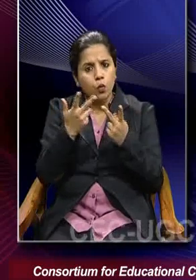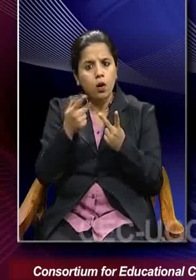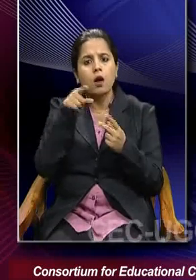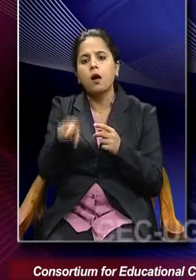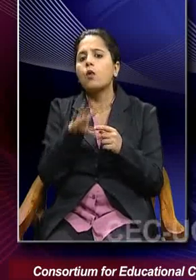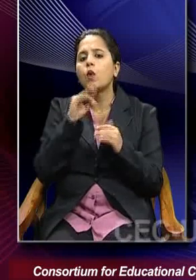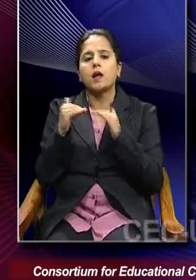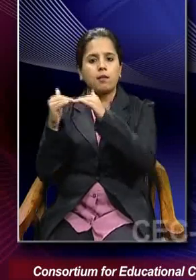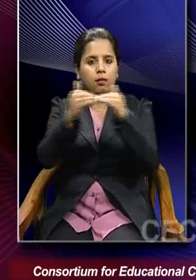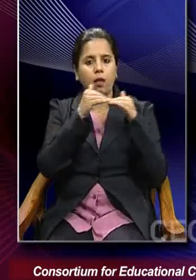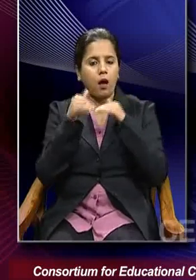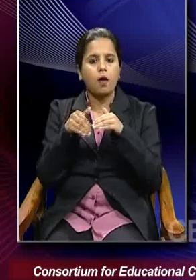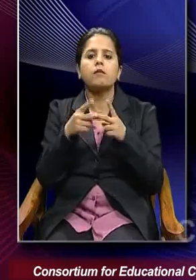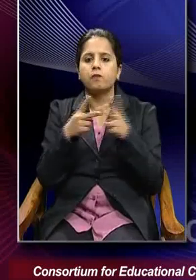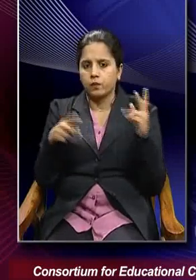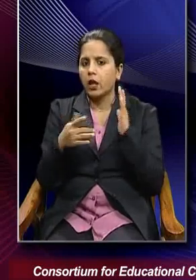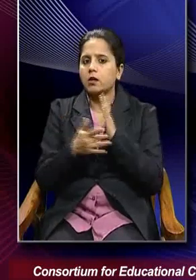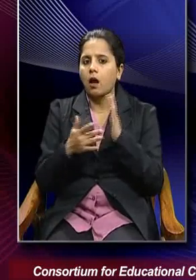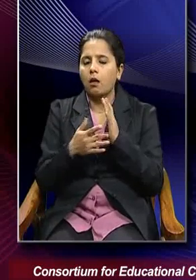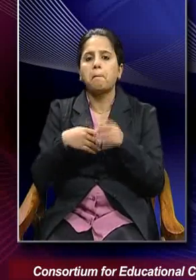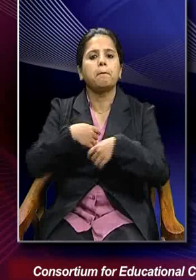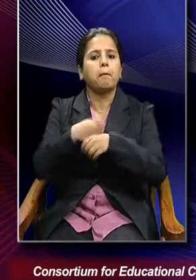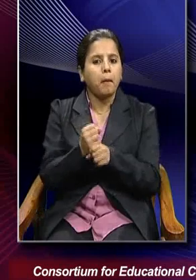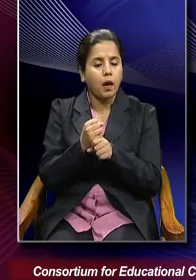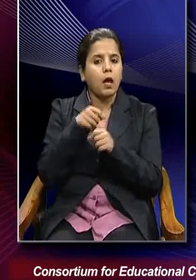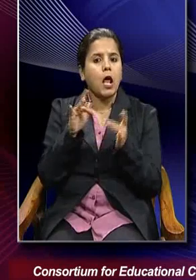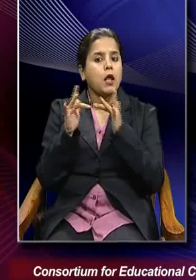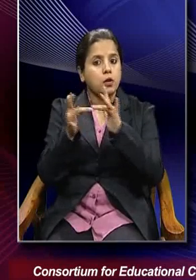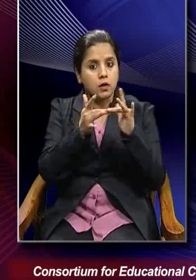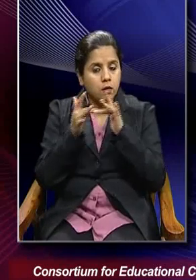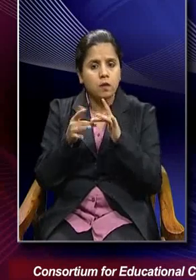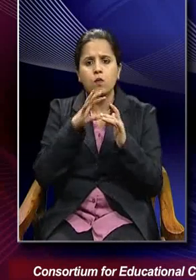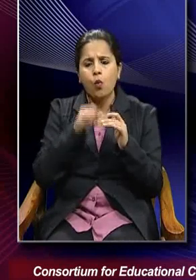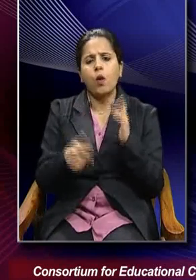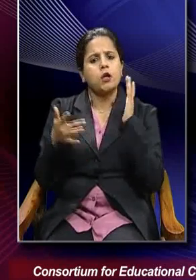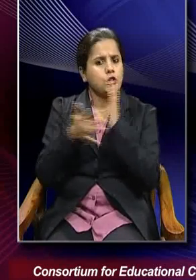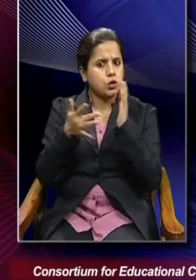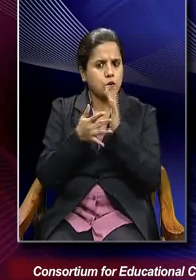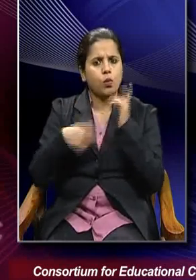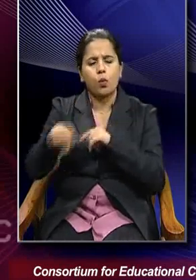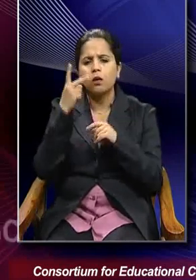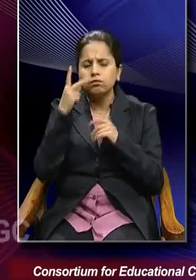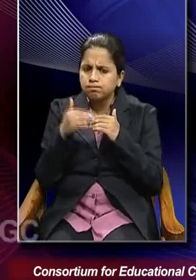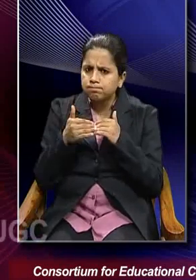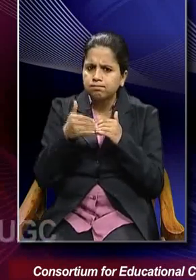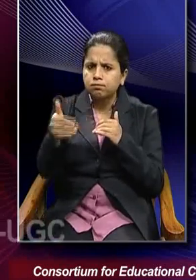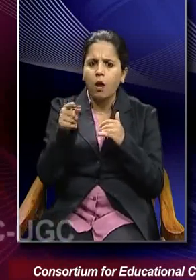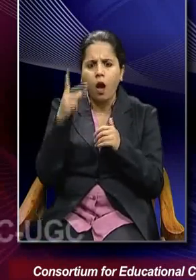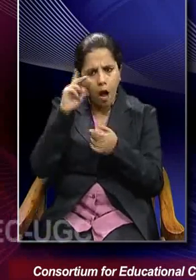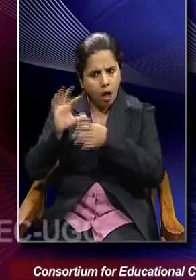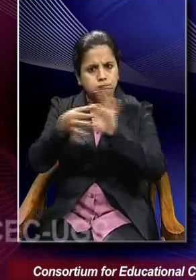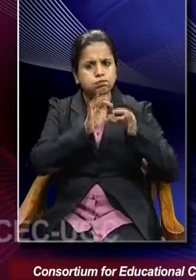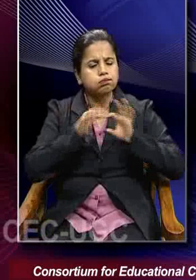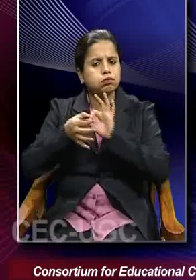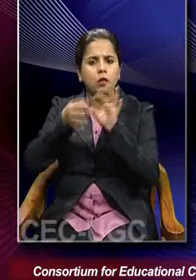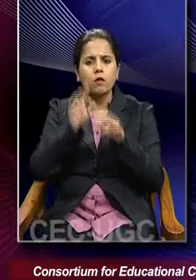standards that ensure networks and technologies seamlessly interconnect